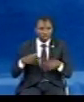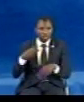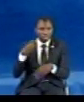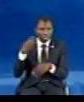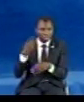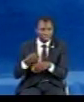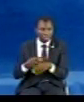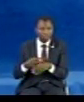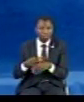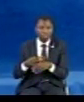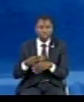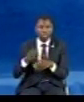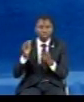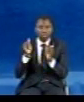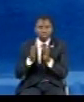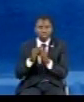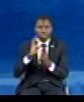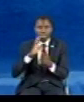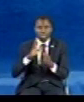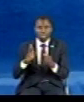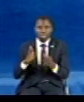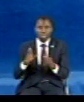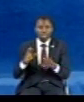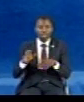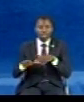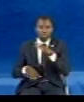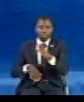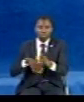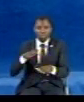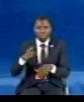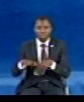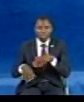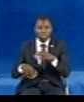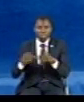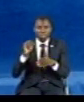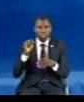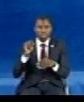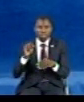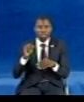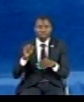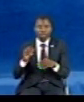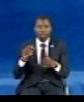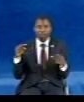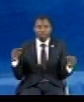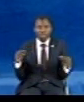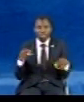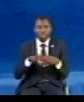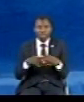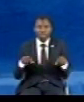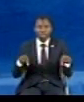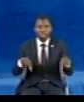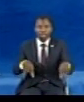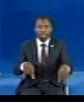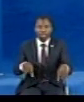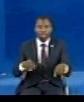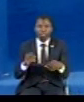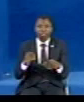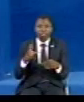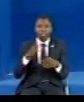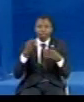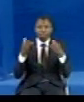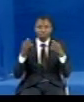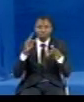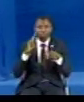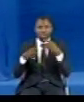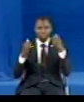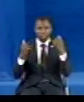walking. She had left osteoarthritis with pains in the legs, in the knees, but now you can see her,